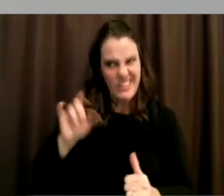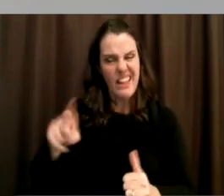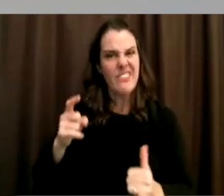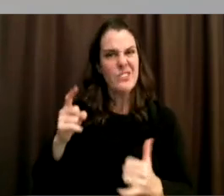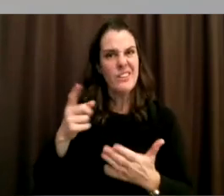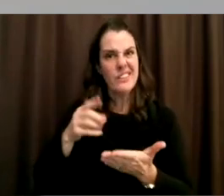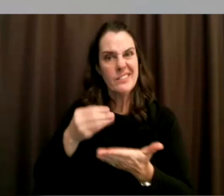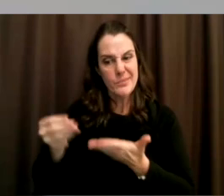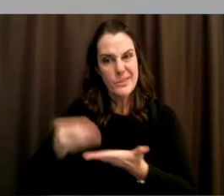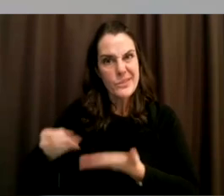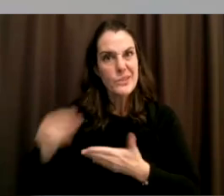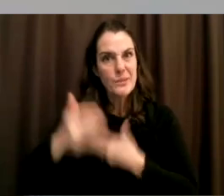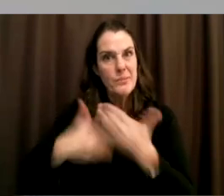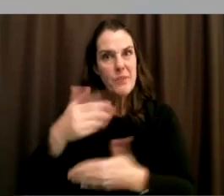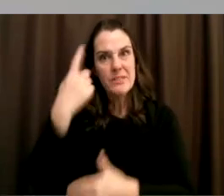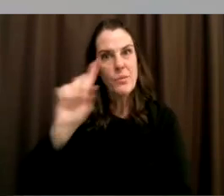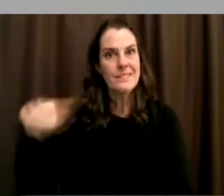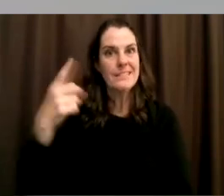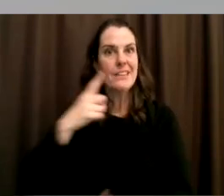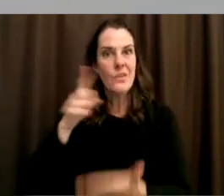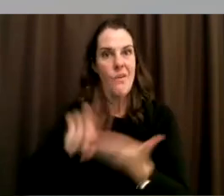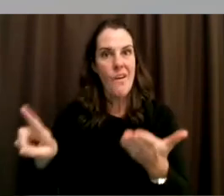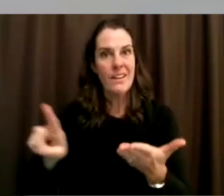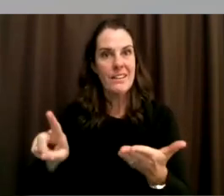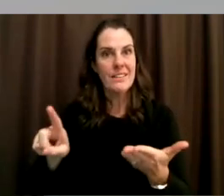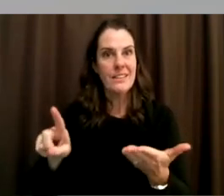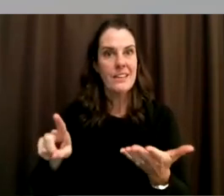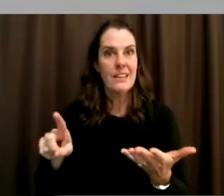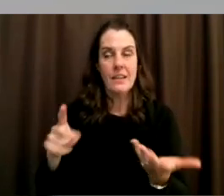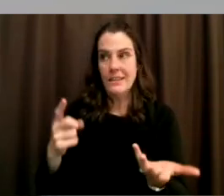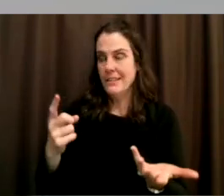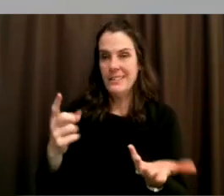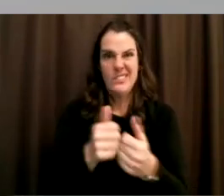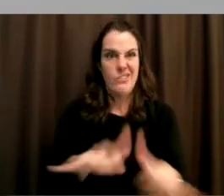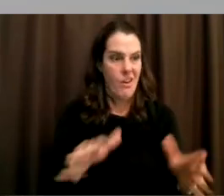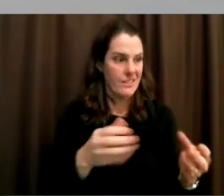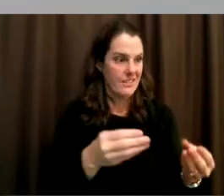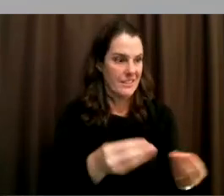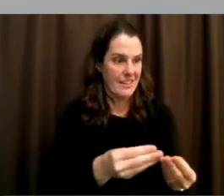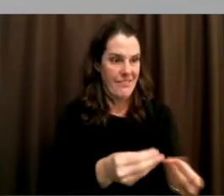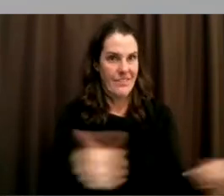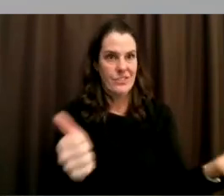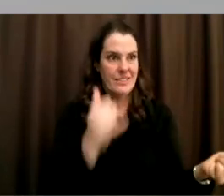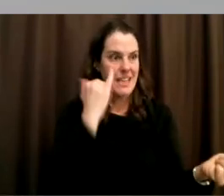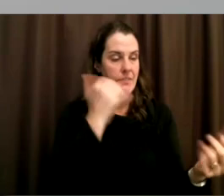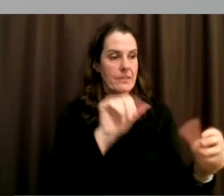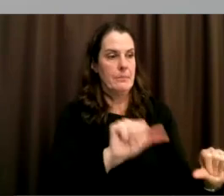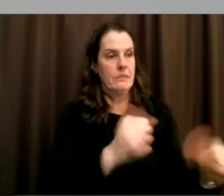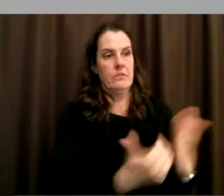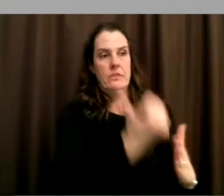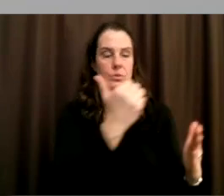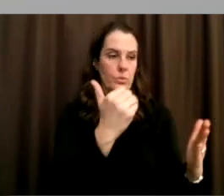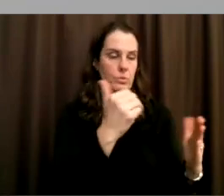single audit bids? There's such lost efficiency in potentially working with a brand new audit firm on a single